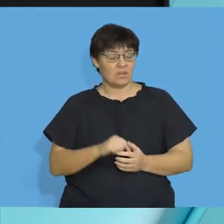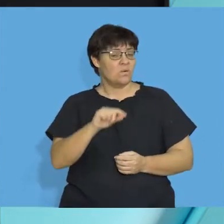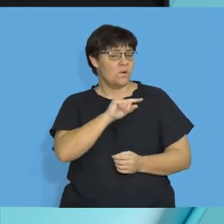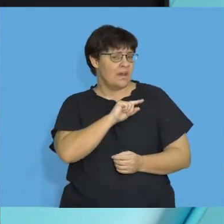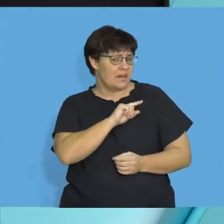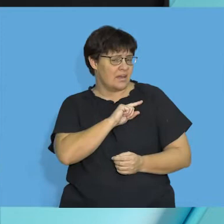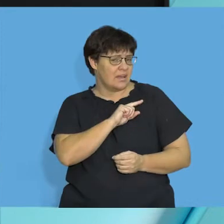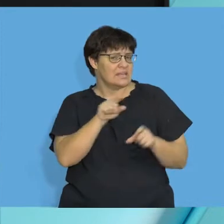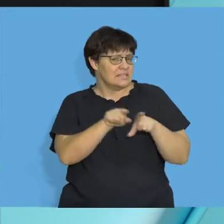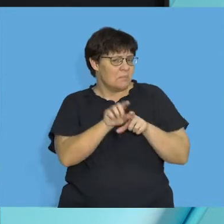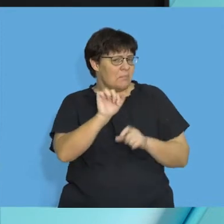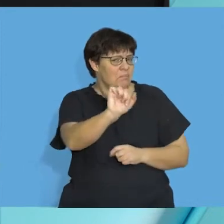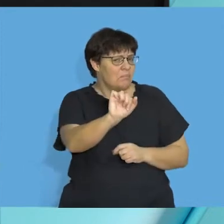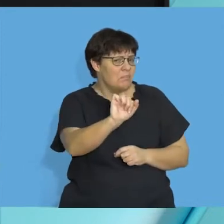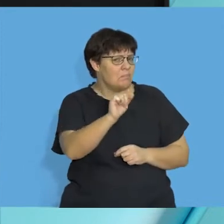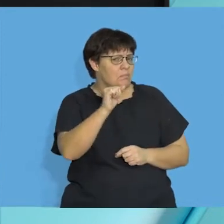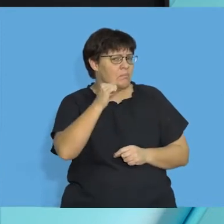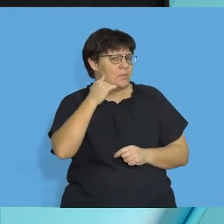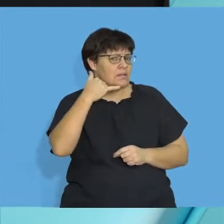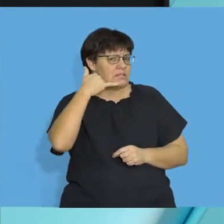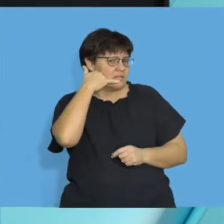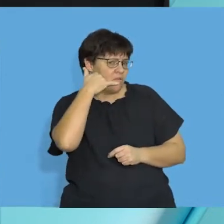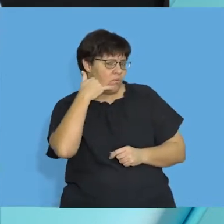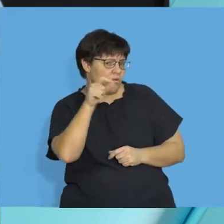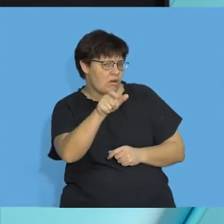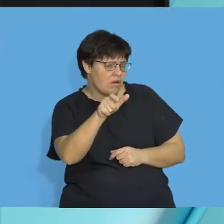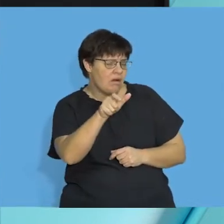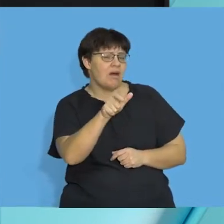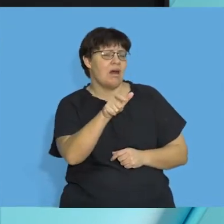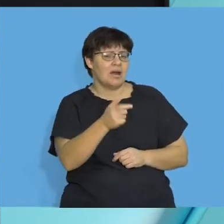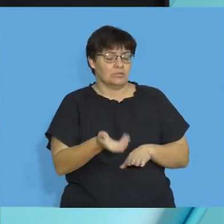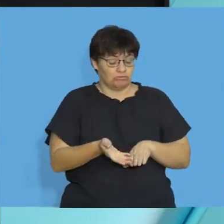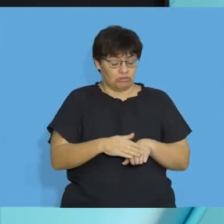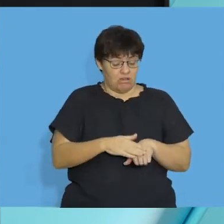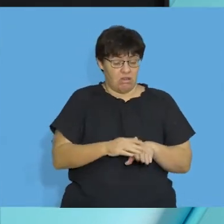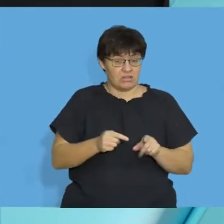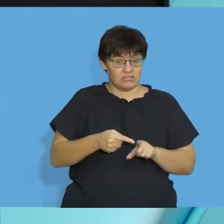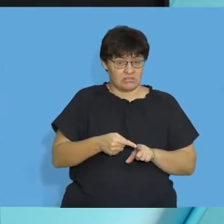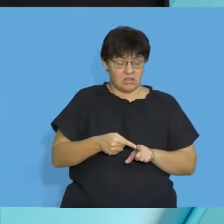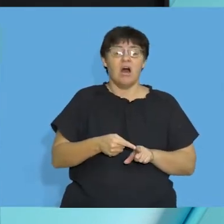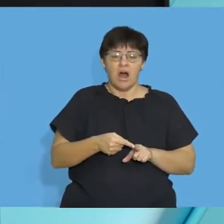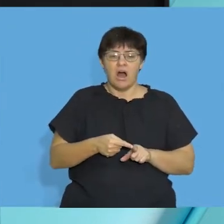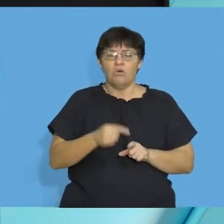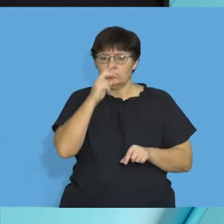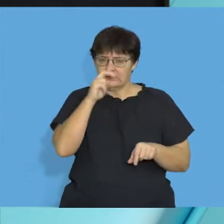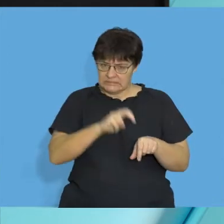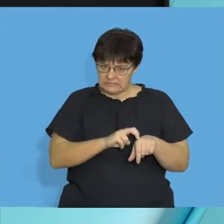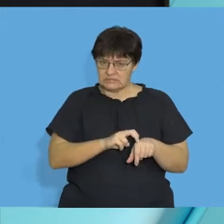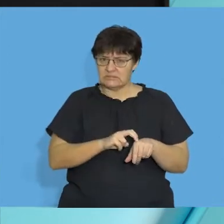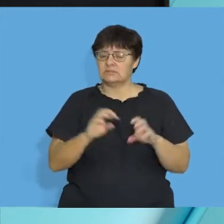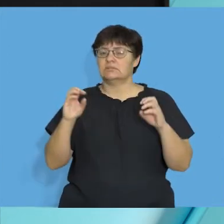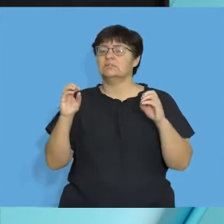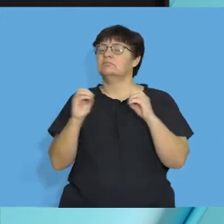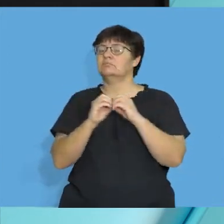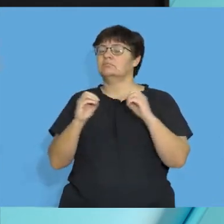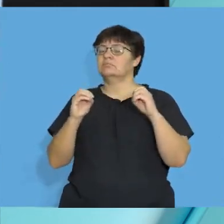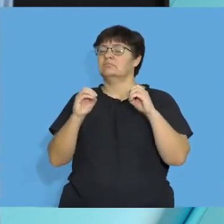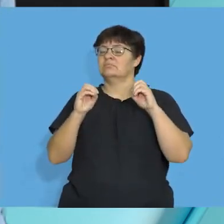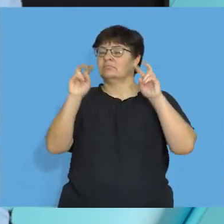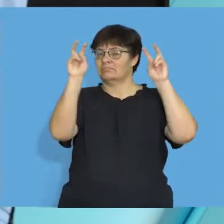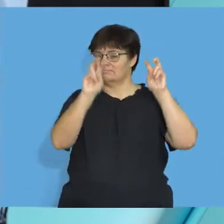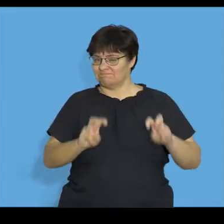cell phone, the charging of your cell phone, you need the principle of electromagnetic induction. How about that? So